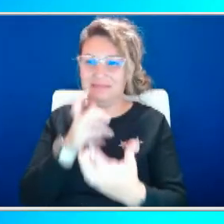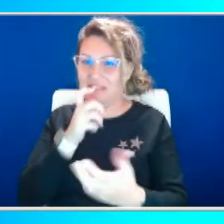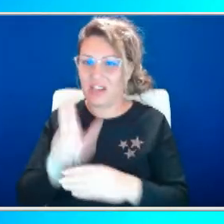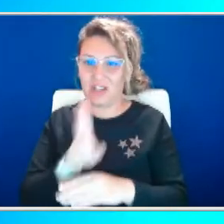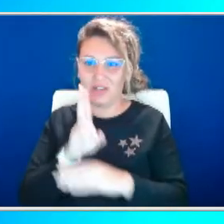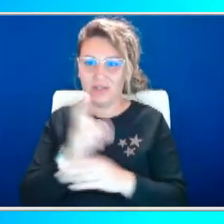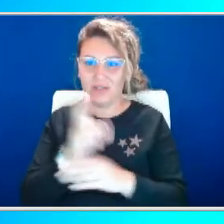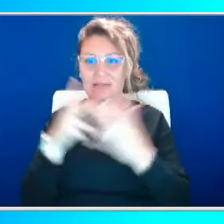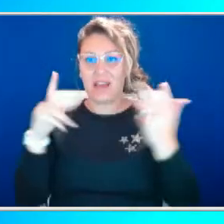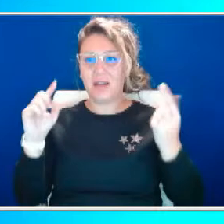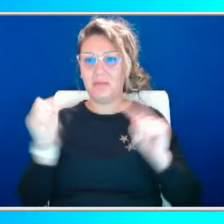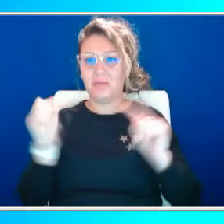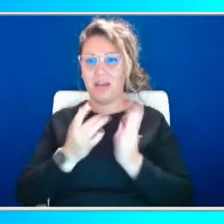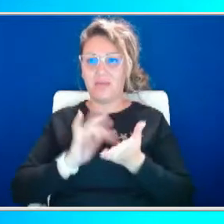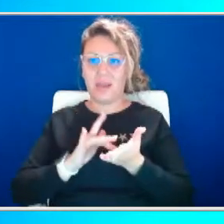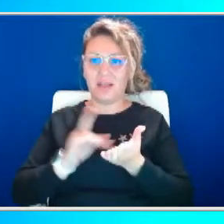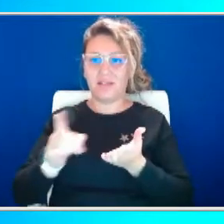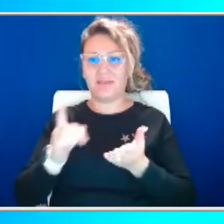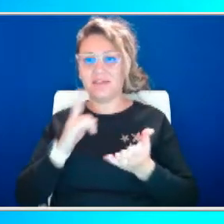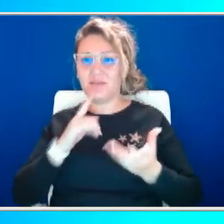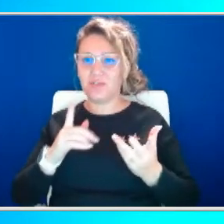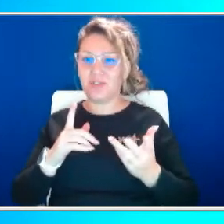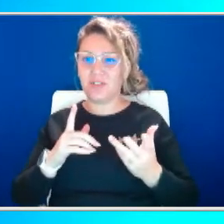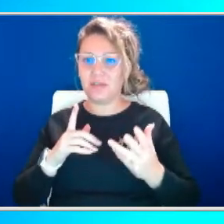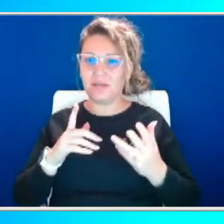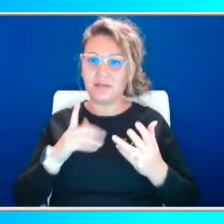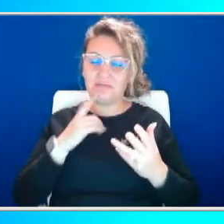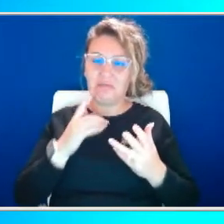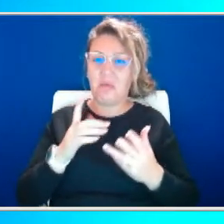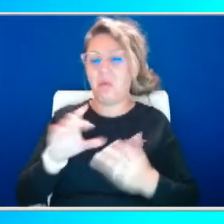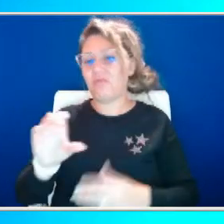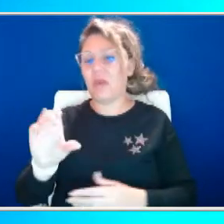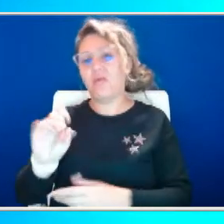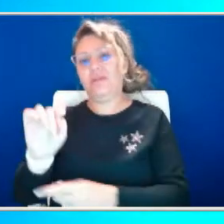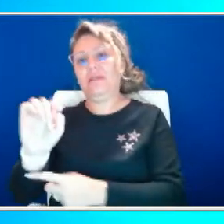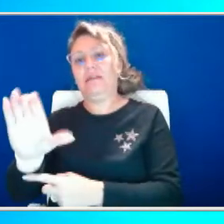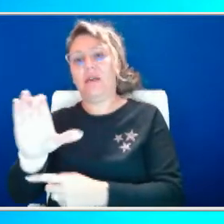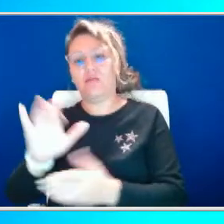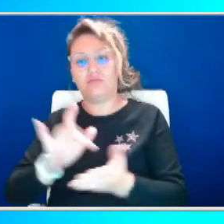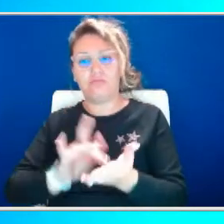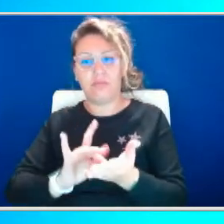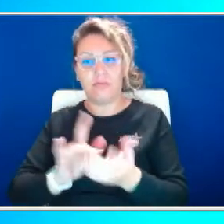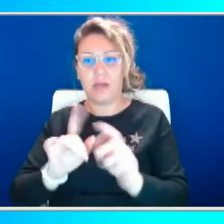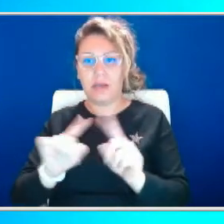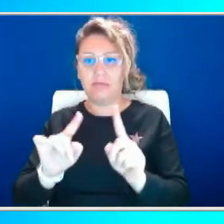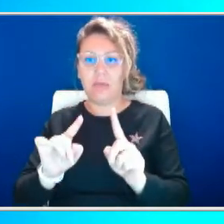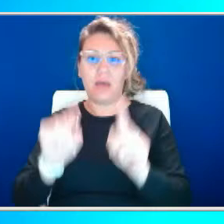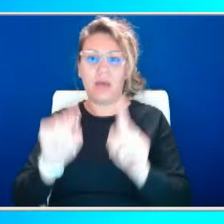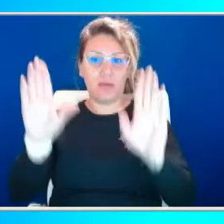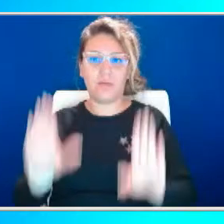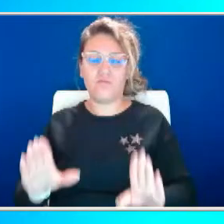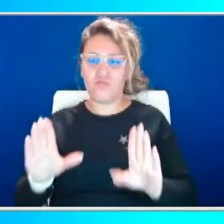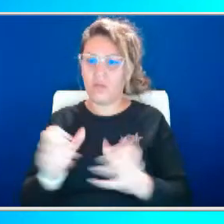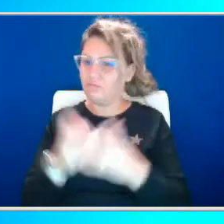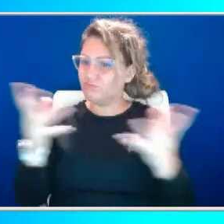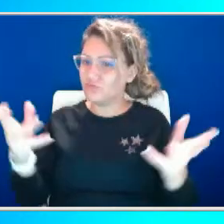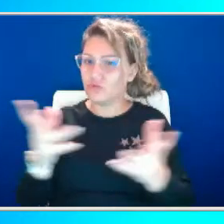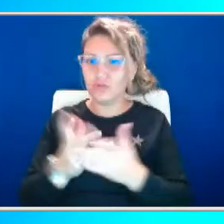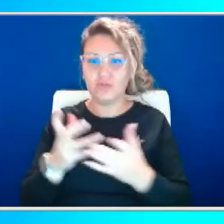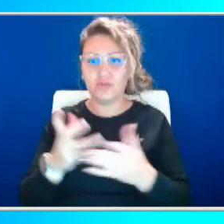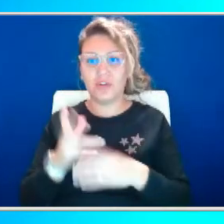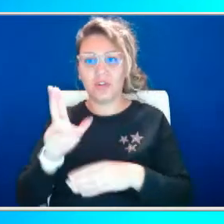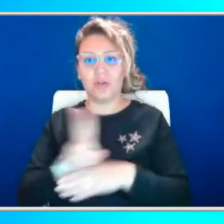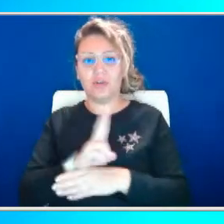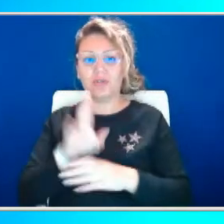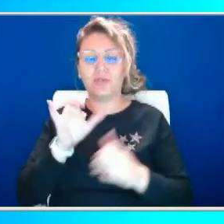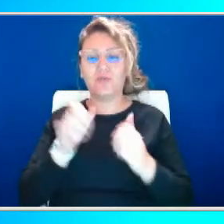with. He was one of those kind of stoic guys that was just taking over the counters and things like that. But yeah, the great majority of patients that we implant with this type of device are